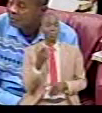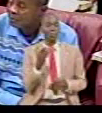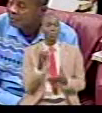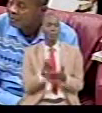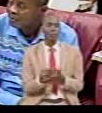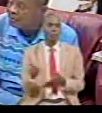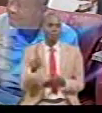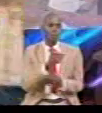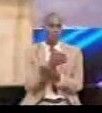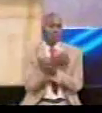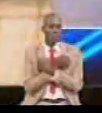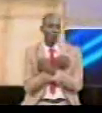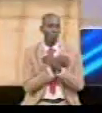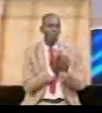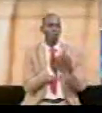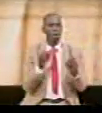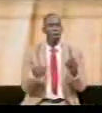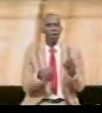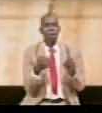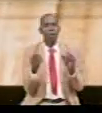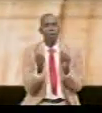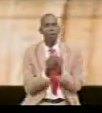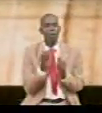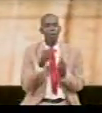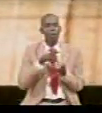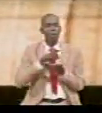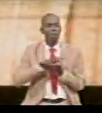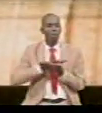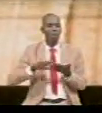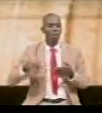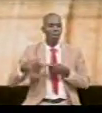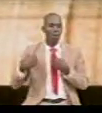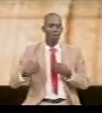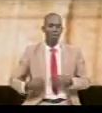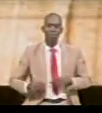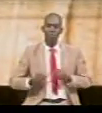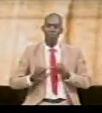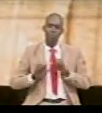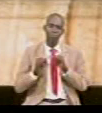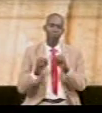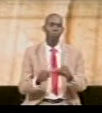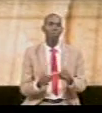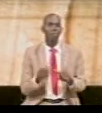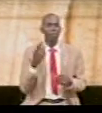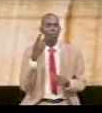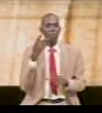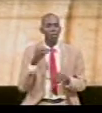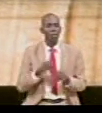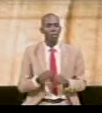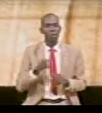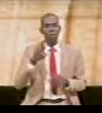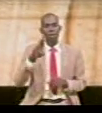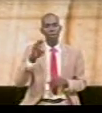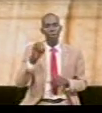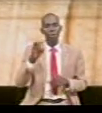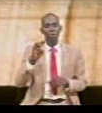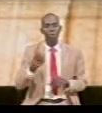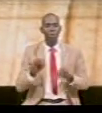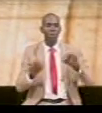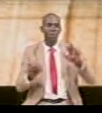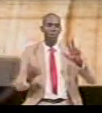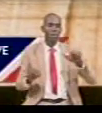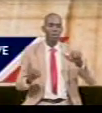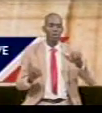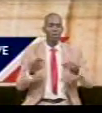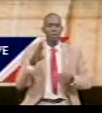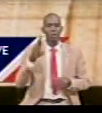one another with a pure heart fervently. In Romans chapter 13, reading from